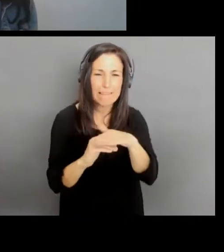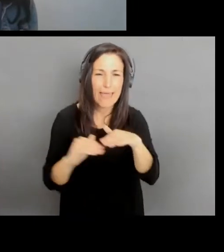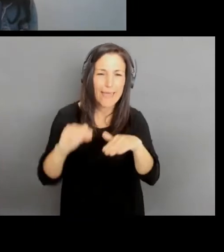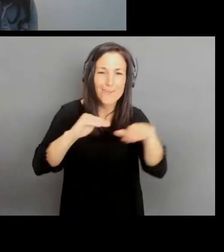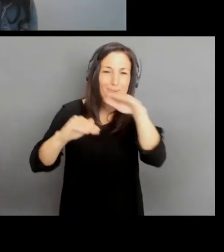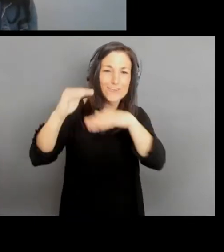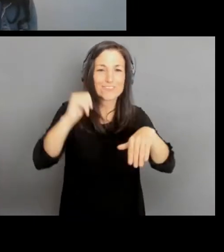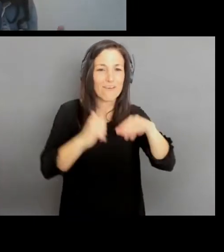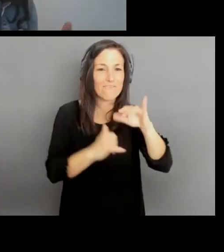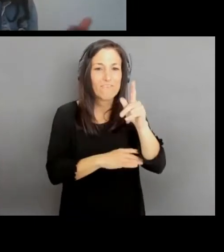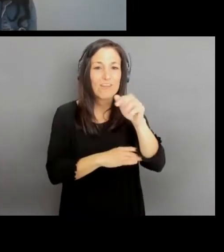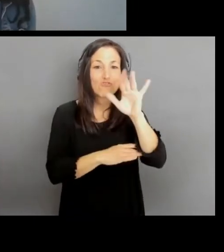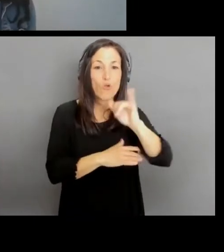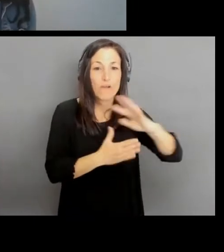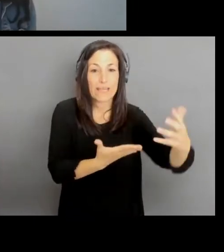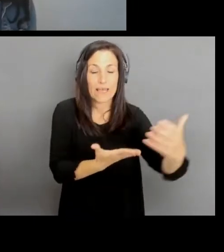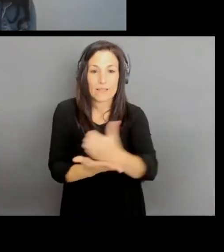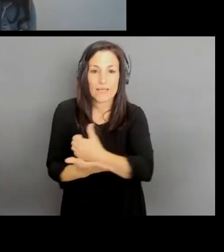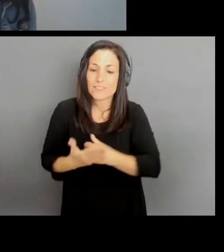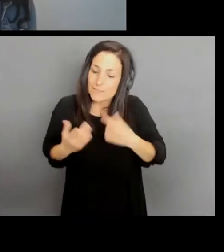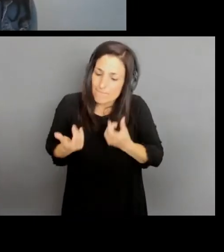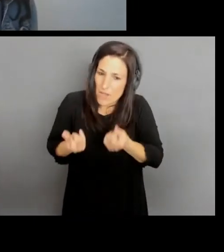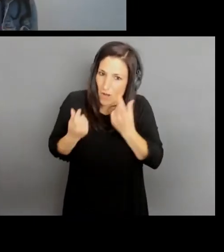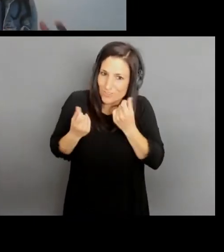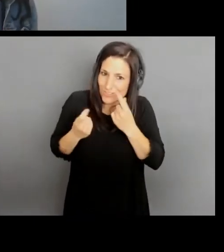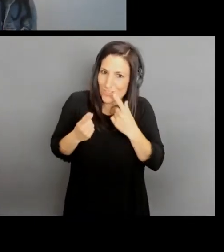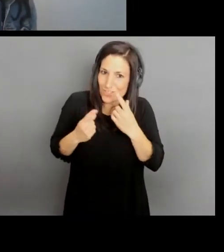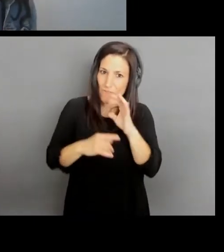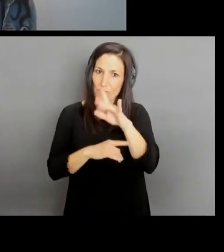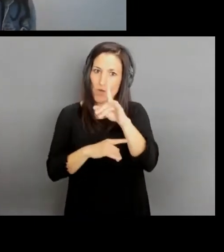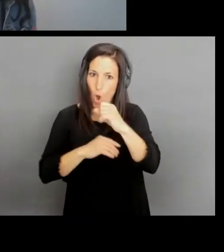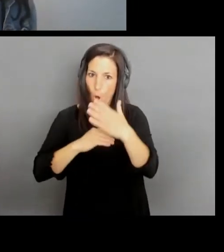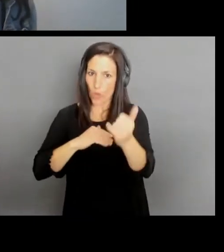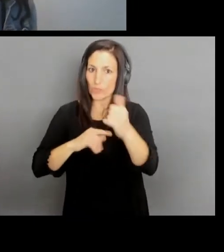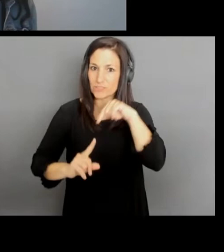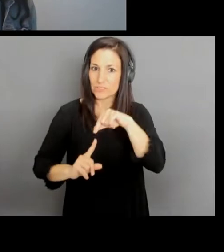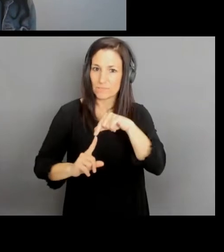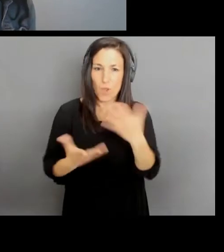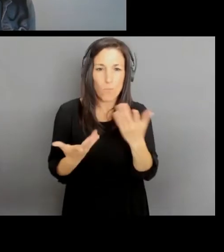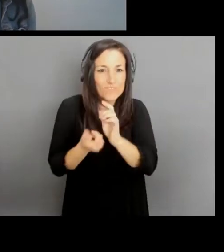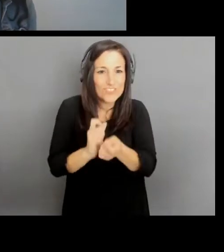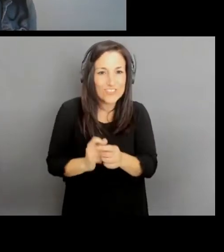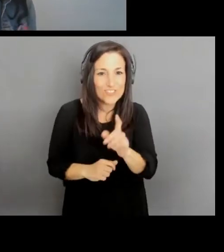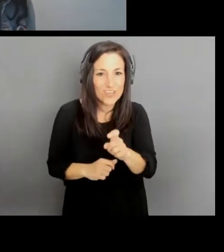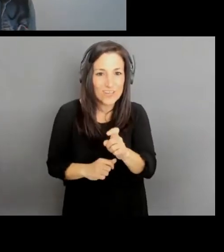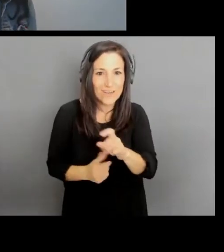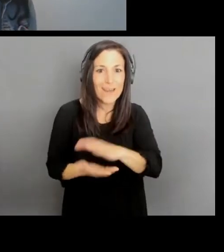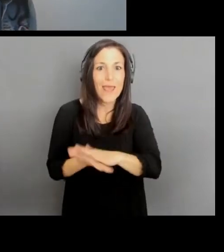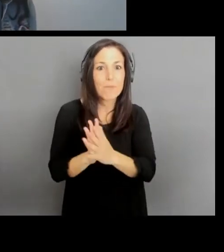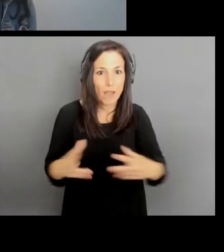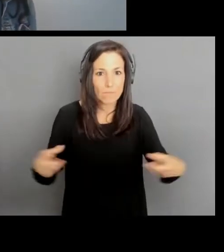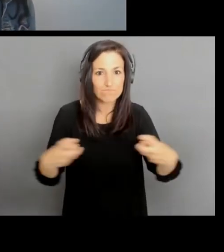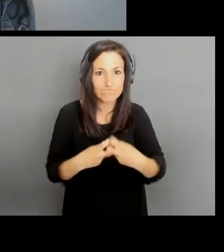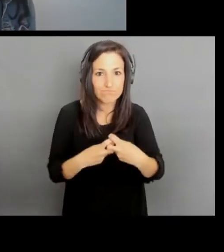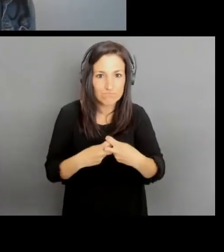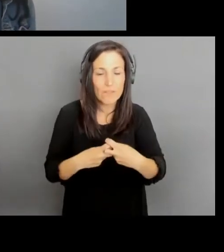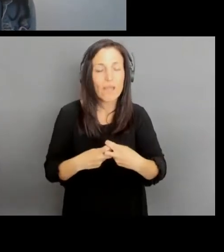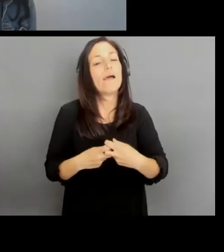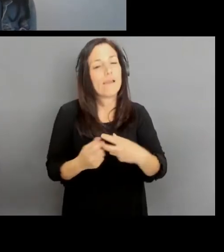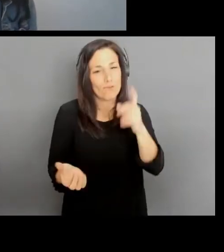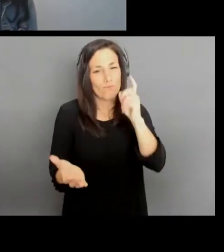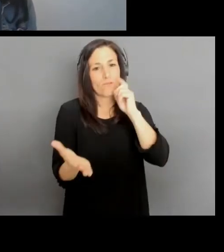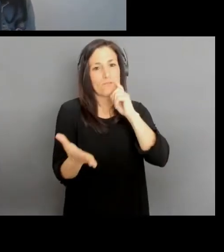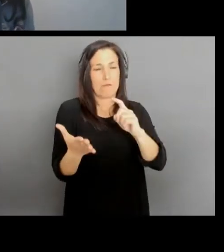kind of calls you have and what changes you need become kind of problematic. And what we see is because of all these